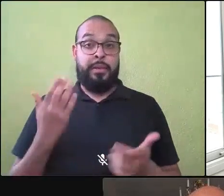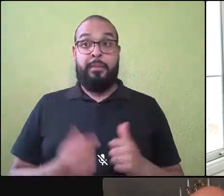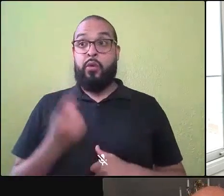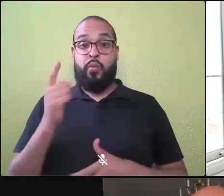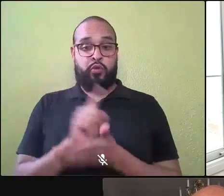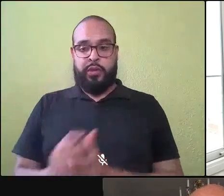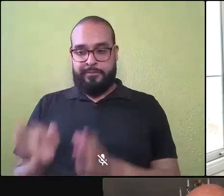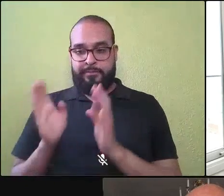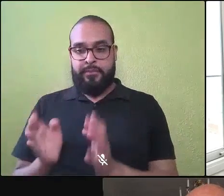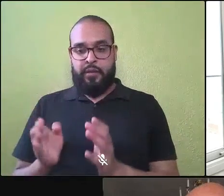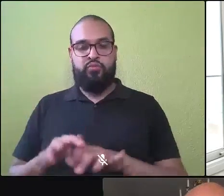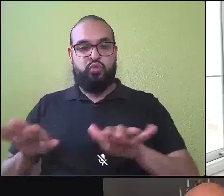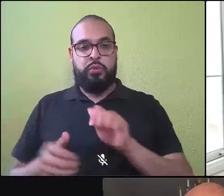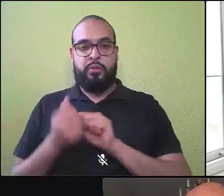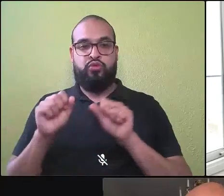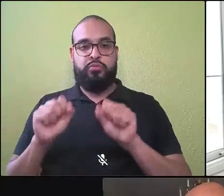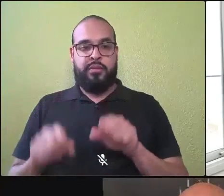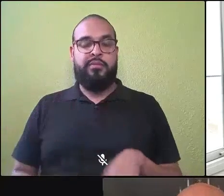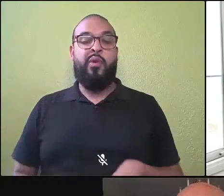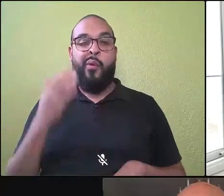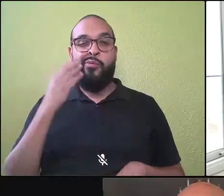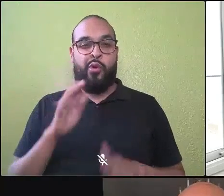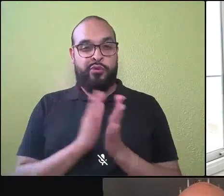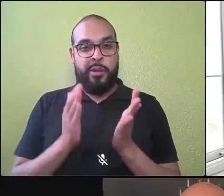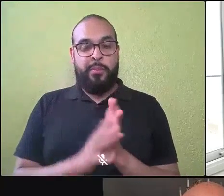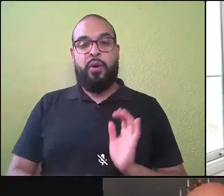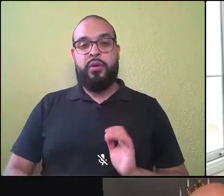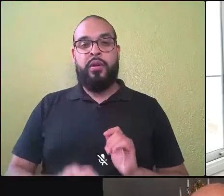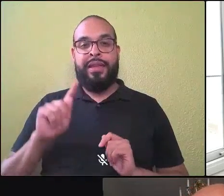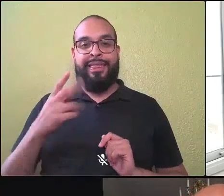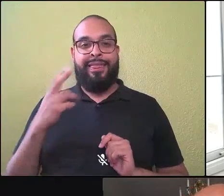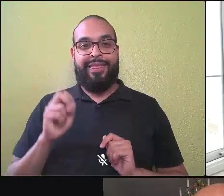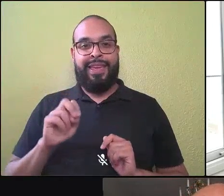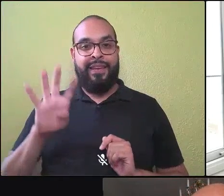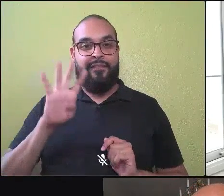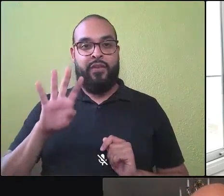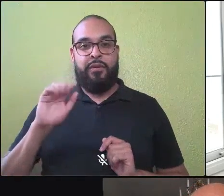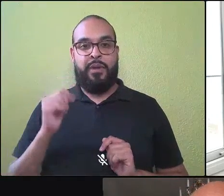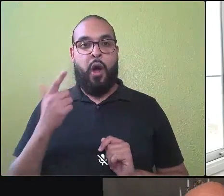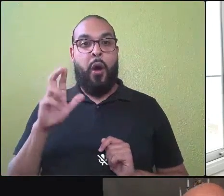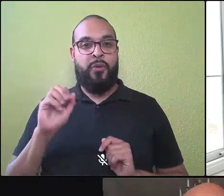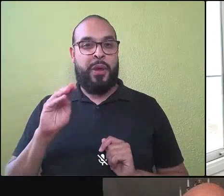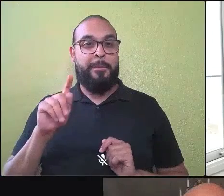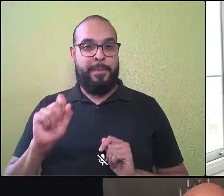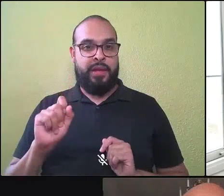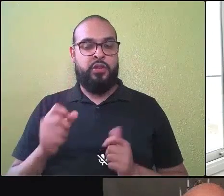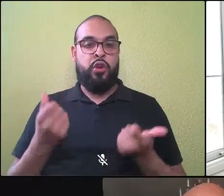4 agreements, right? Try to be impeccable with your word and always do your best. And then, deal